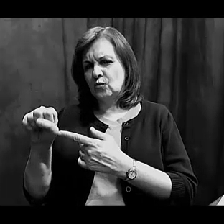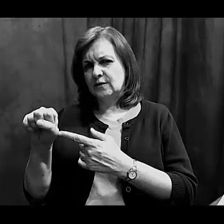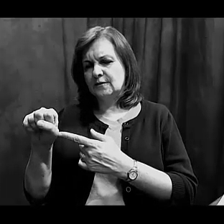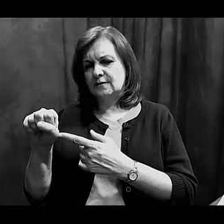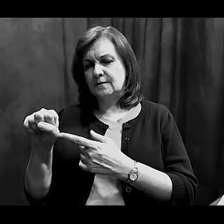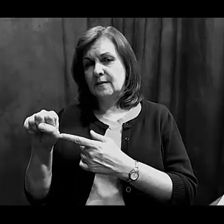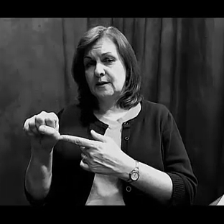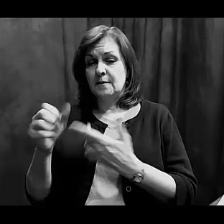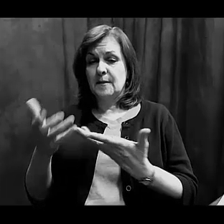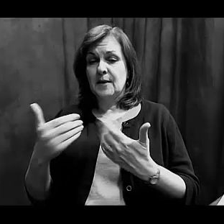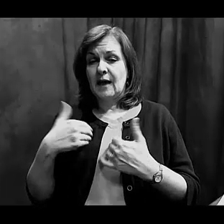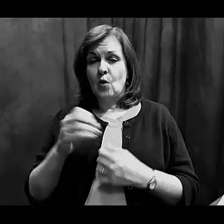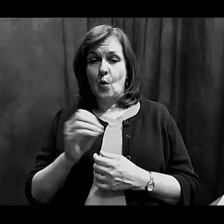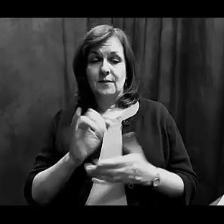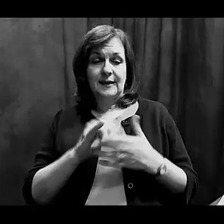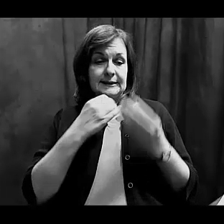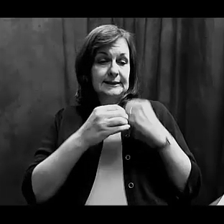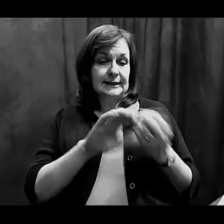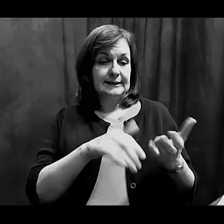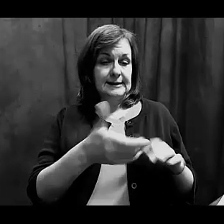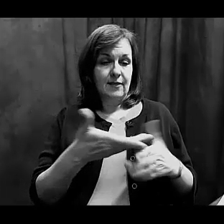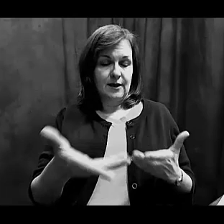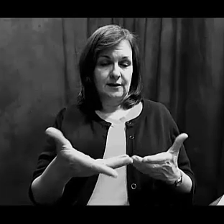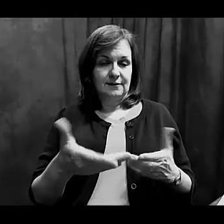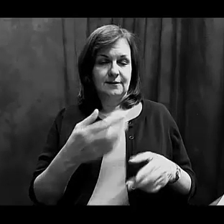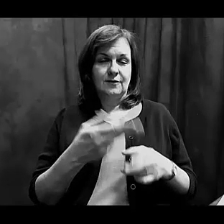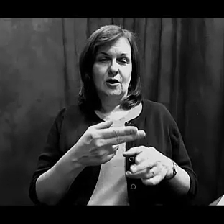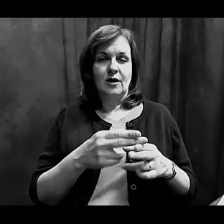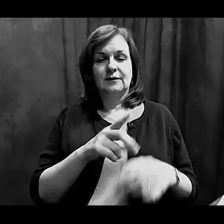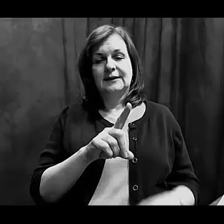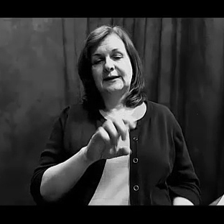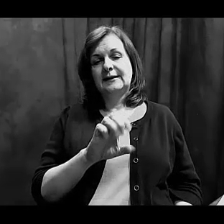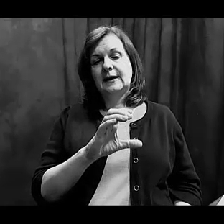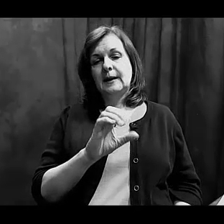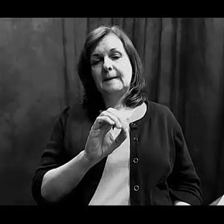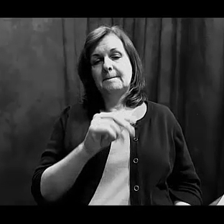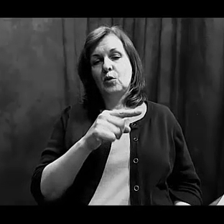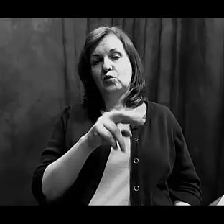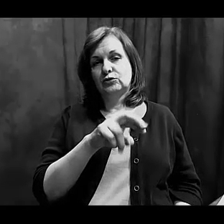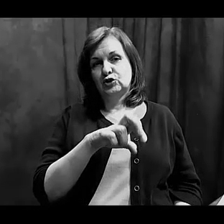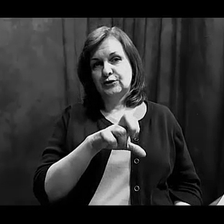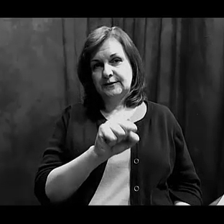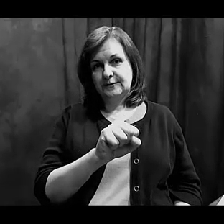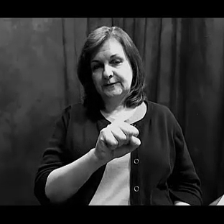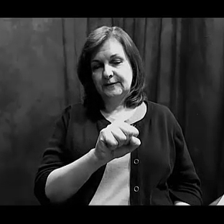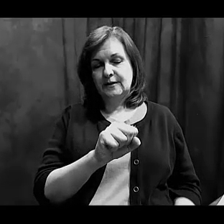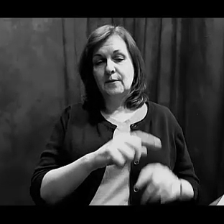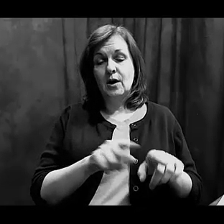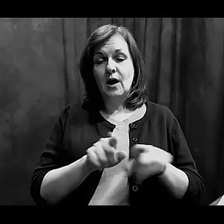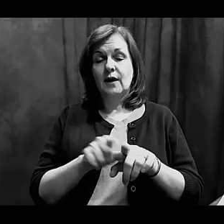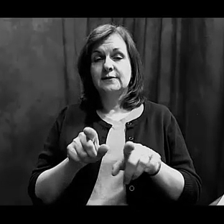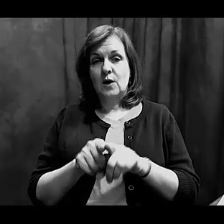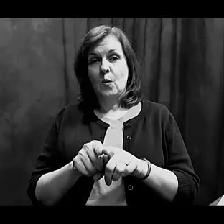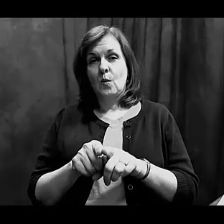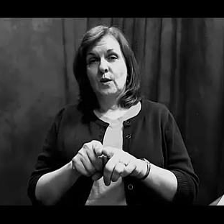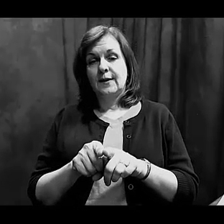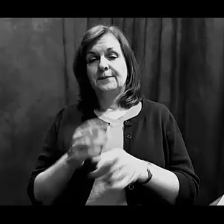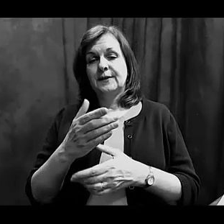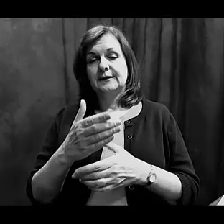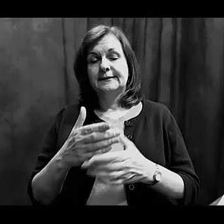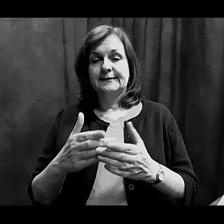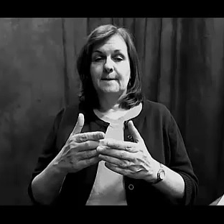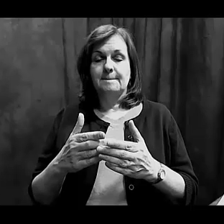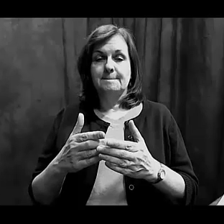have organisms that may be eating lots of dead things, right, like our decomposers, but we also